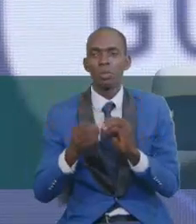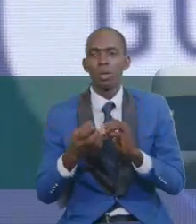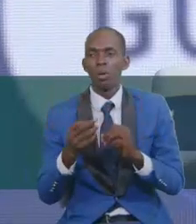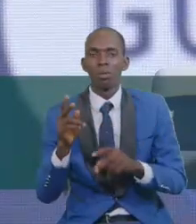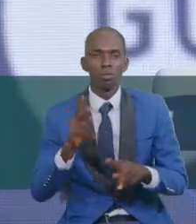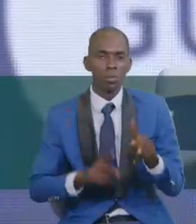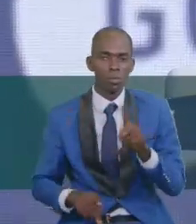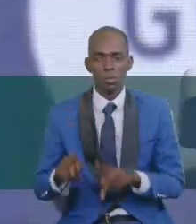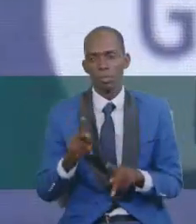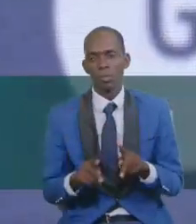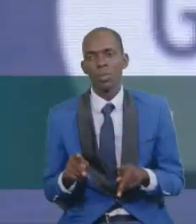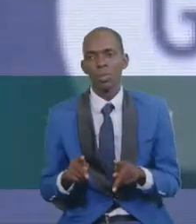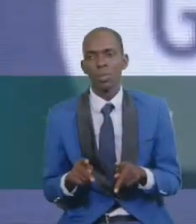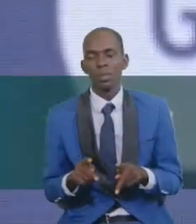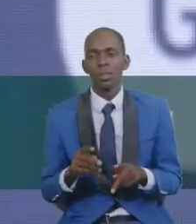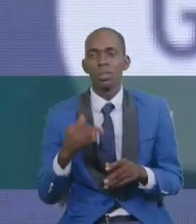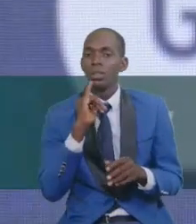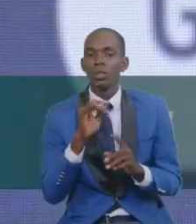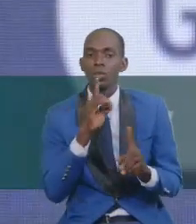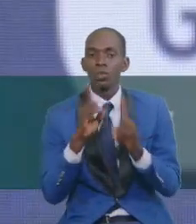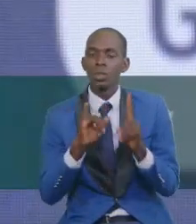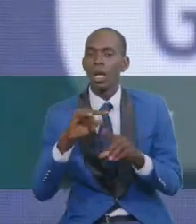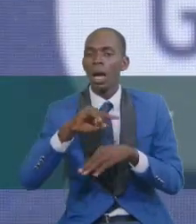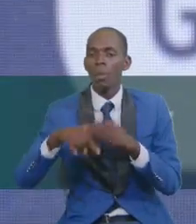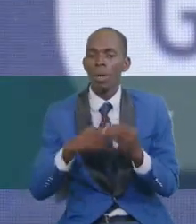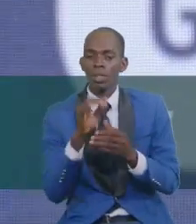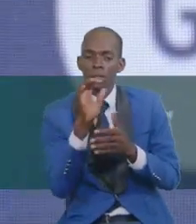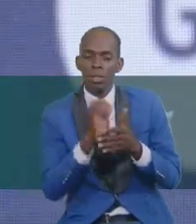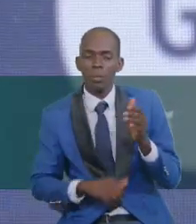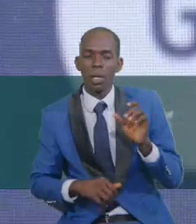He's talking about chapter 11.